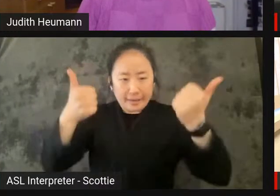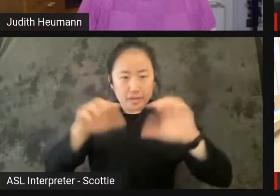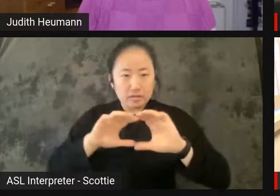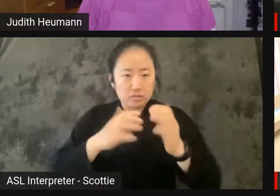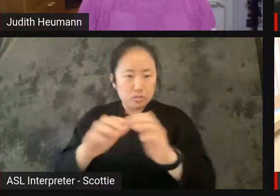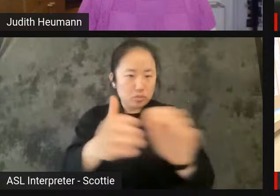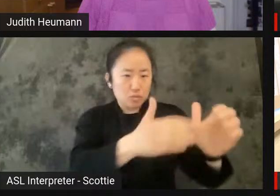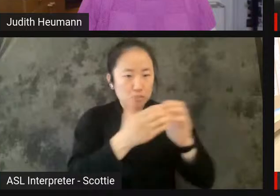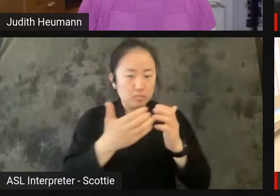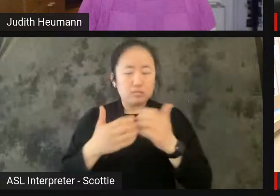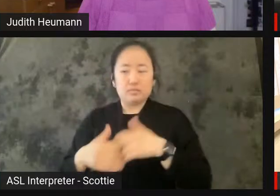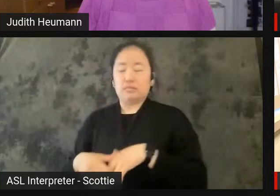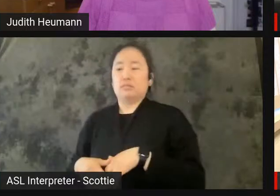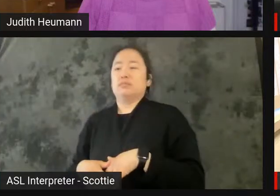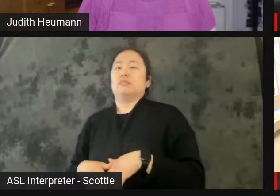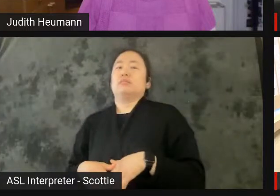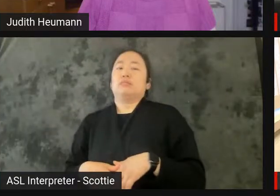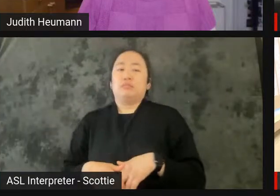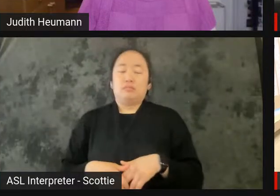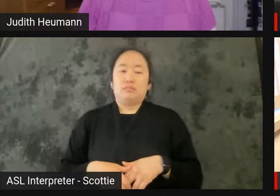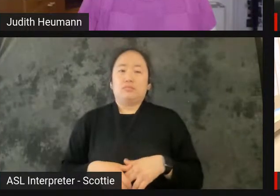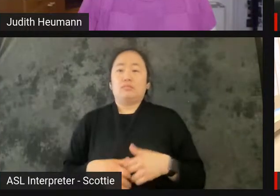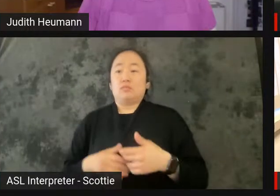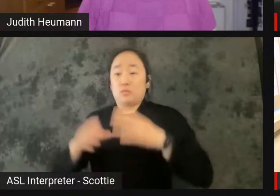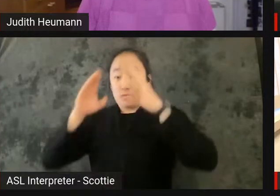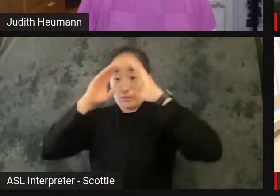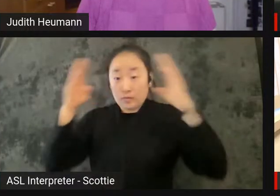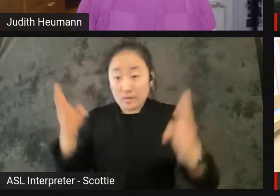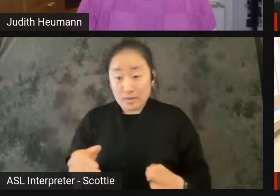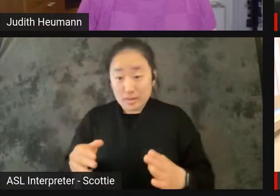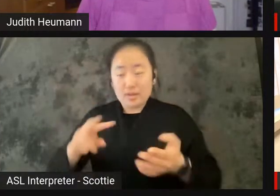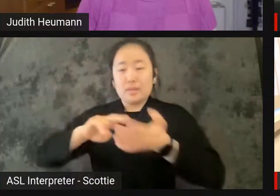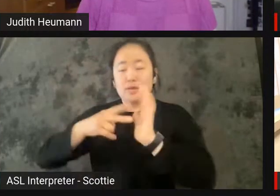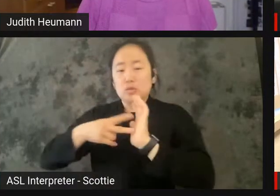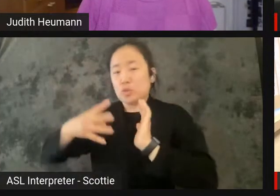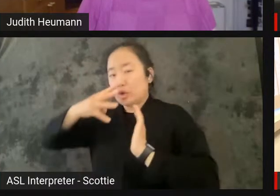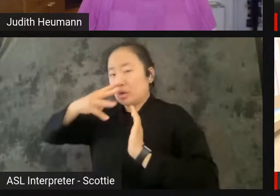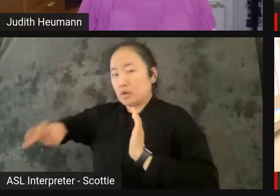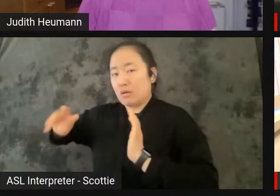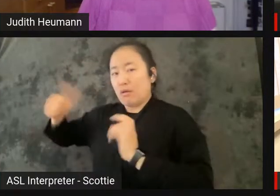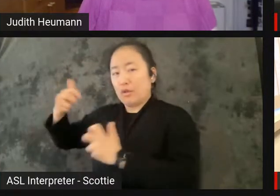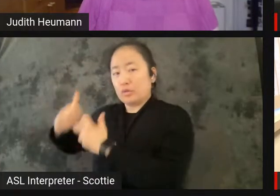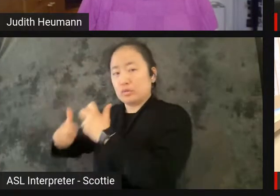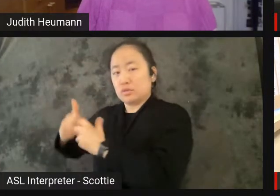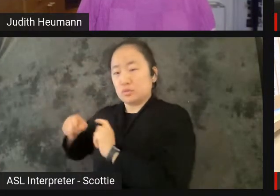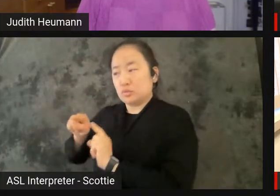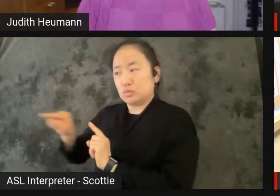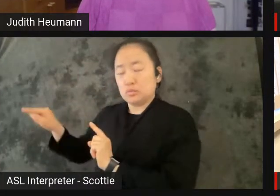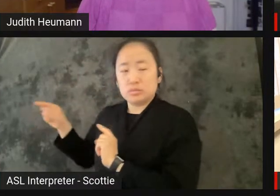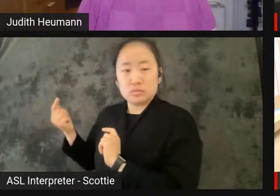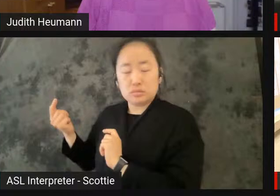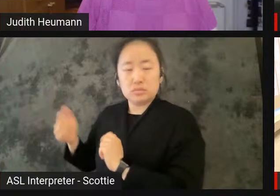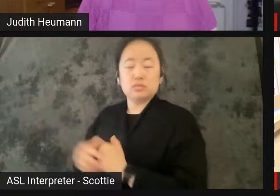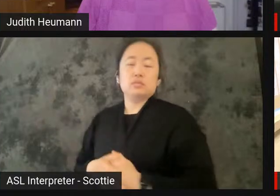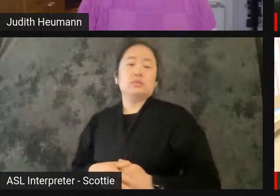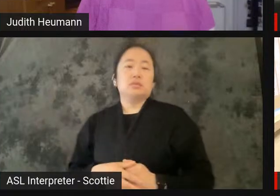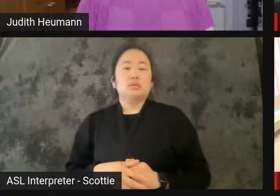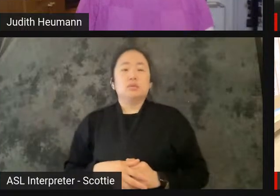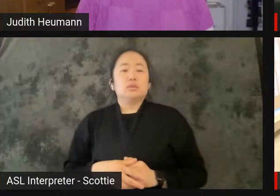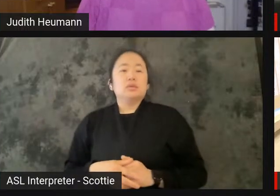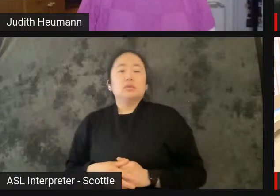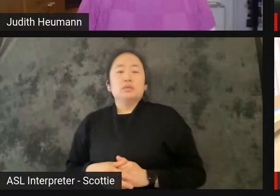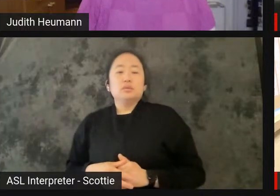are denying issues that need to be addressed. You know, what's going on right now with